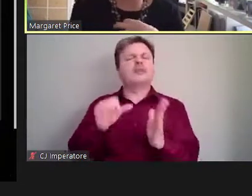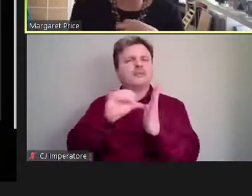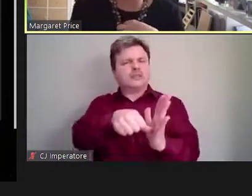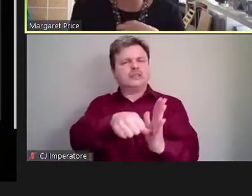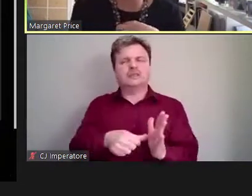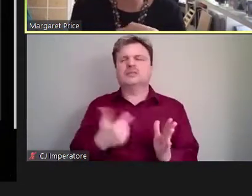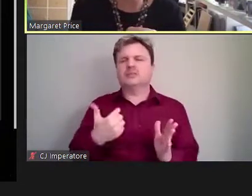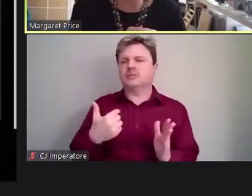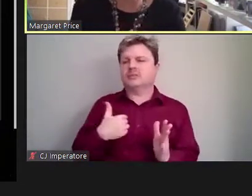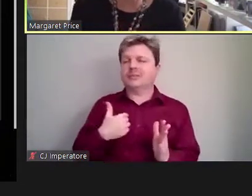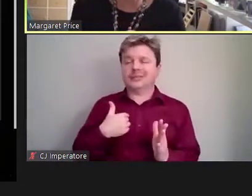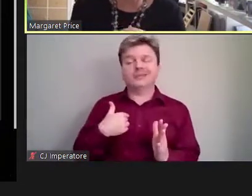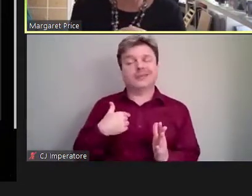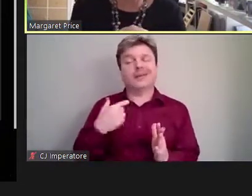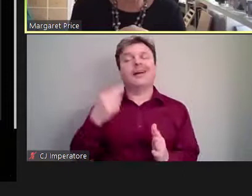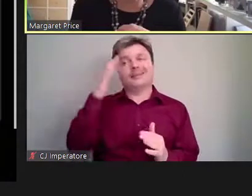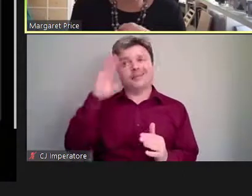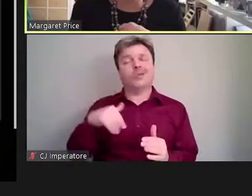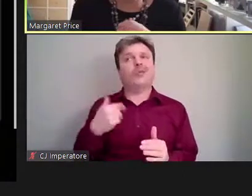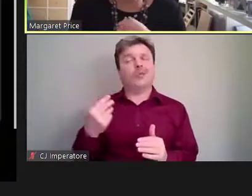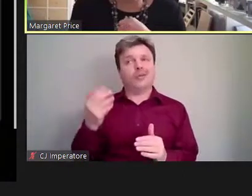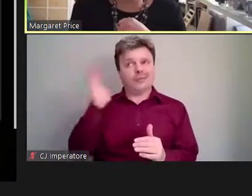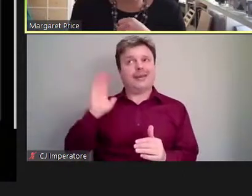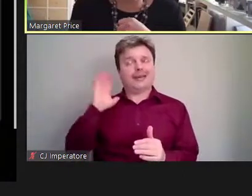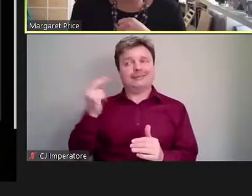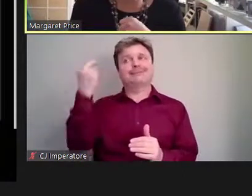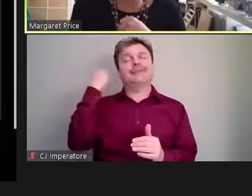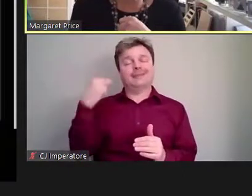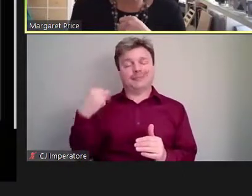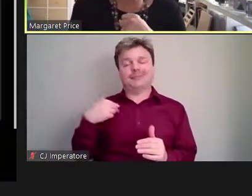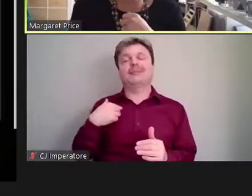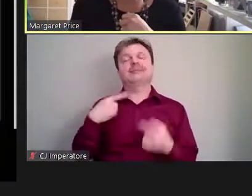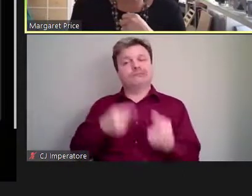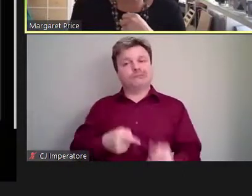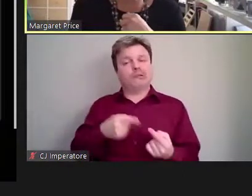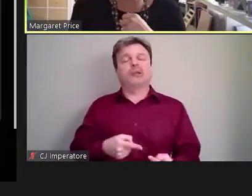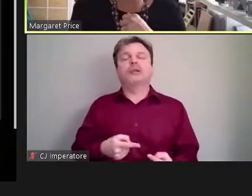me. Are narratives having to do with